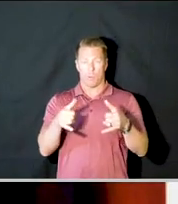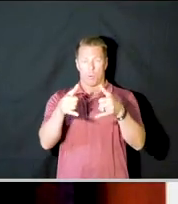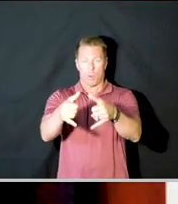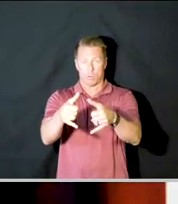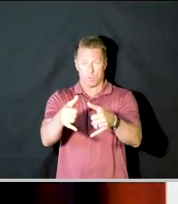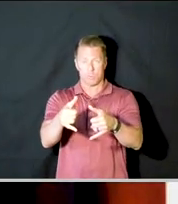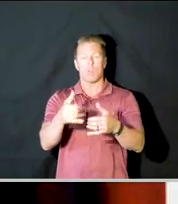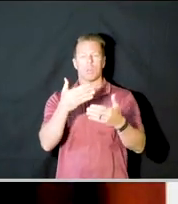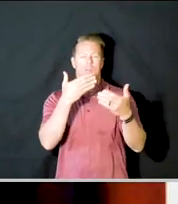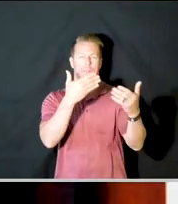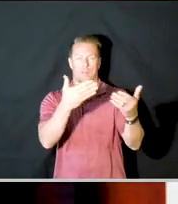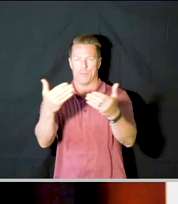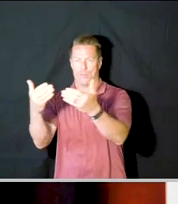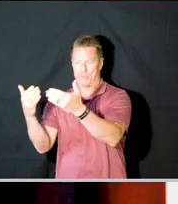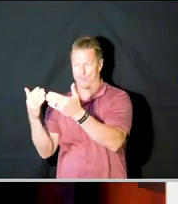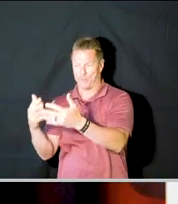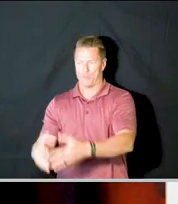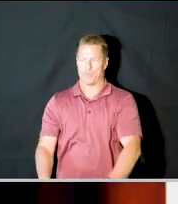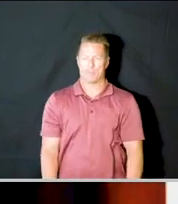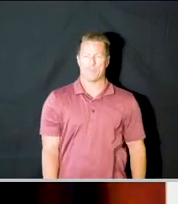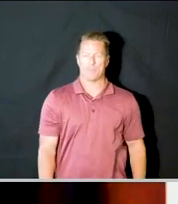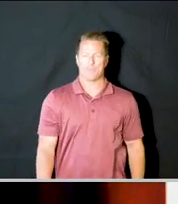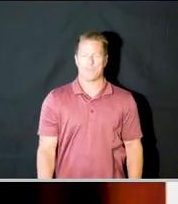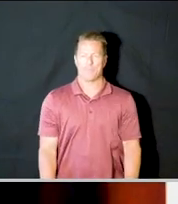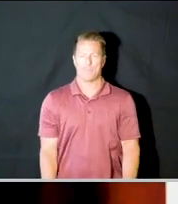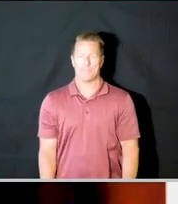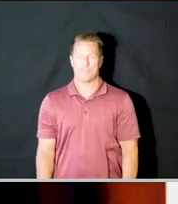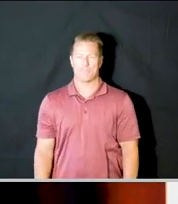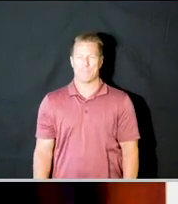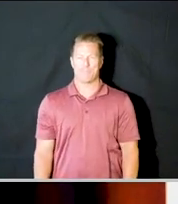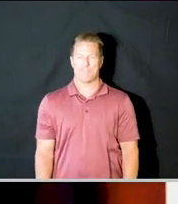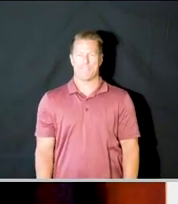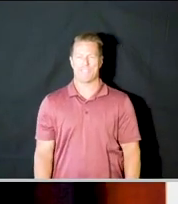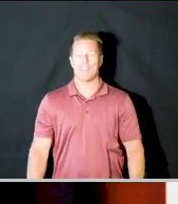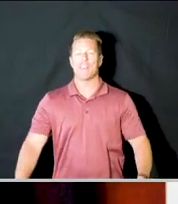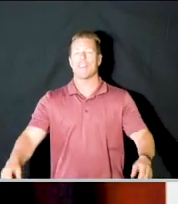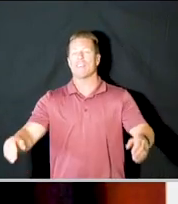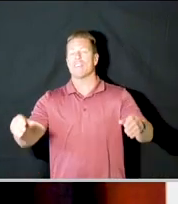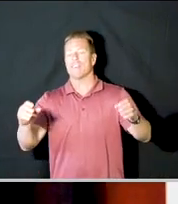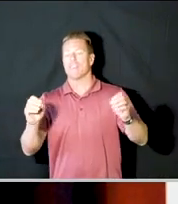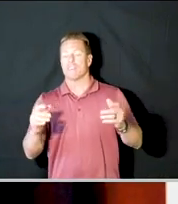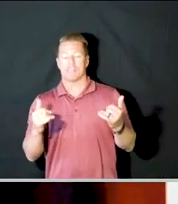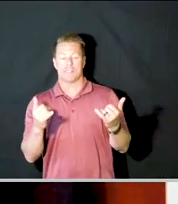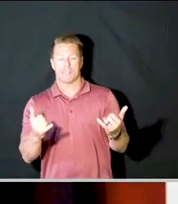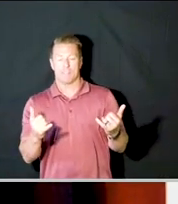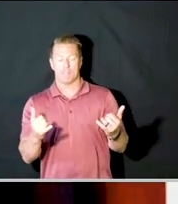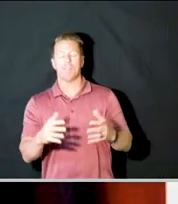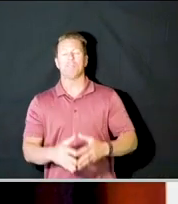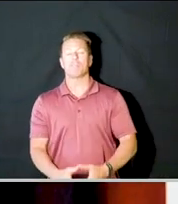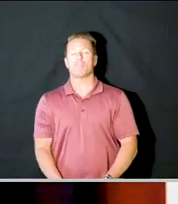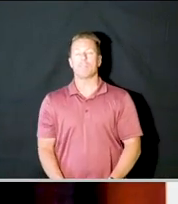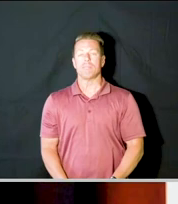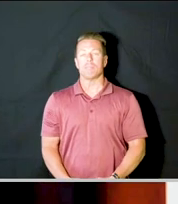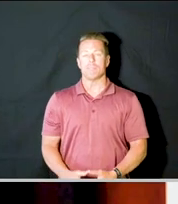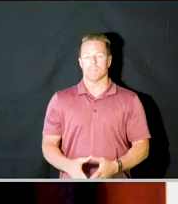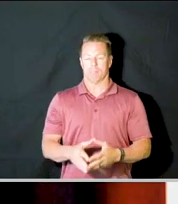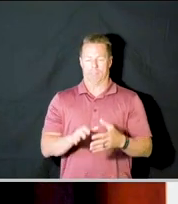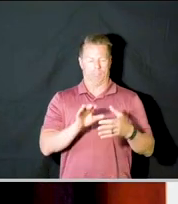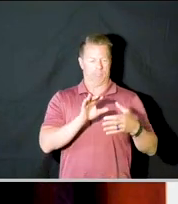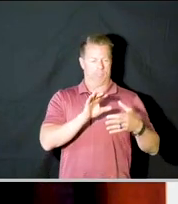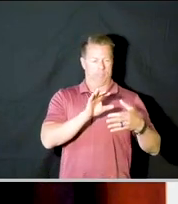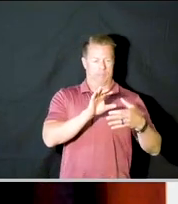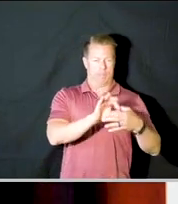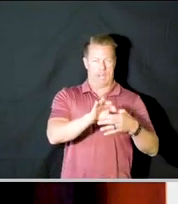All right. Well, now we will get into the Connections